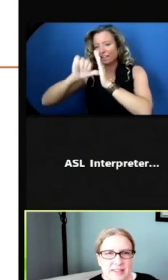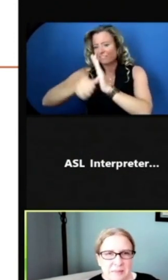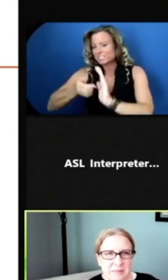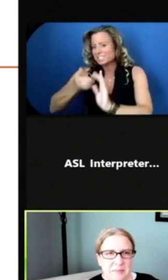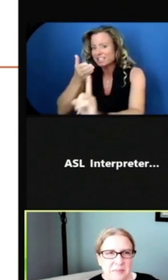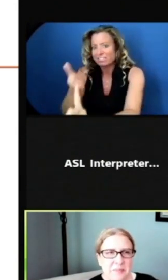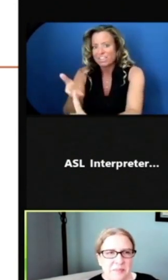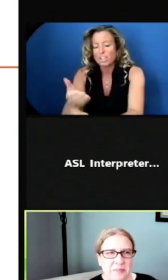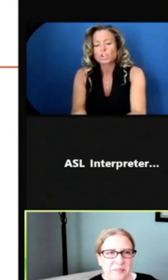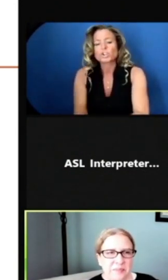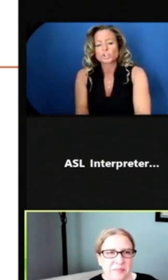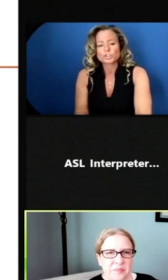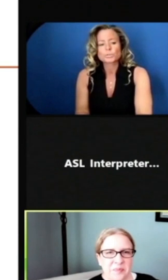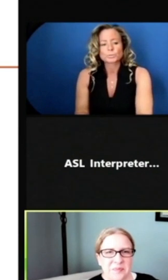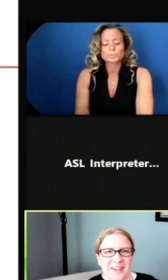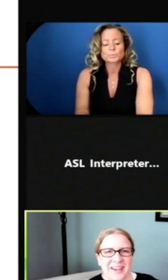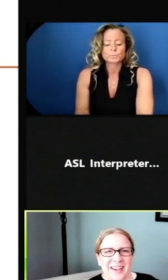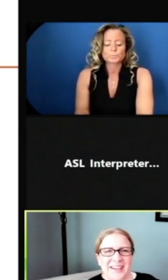slide, please.